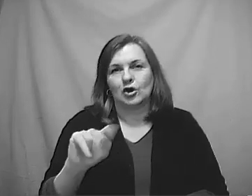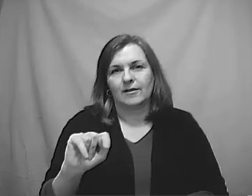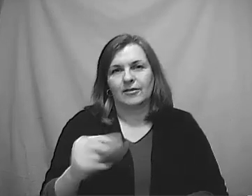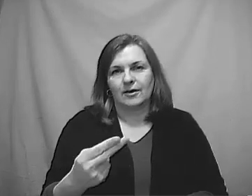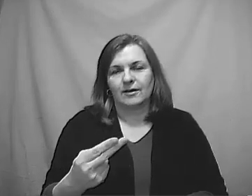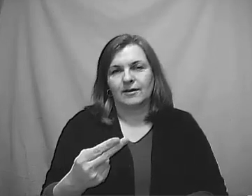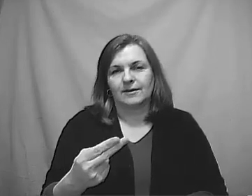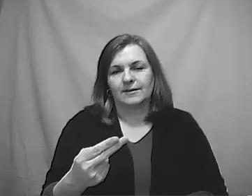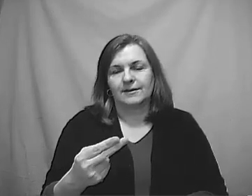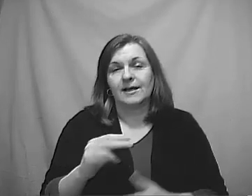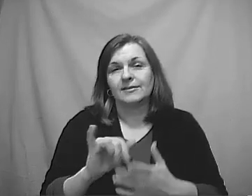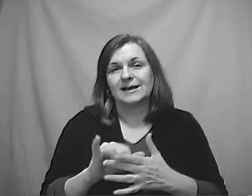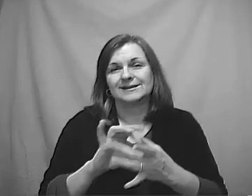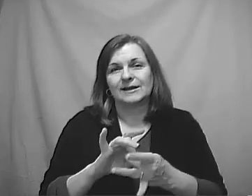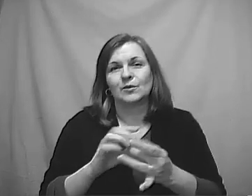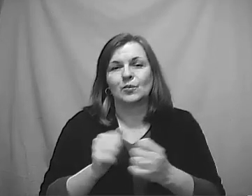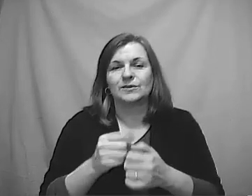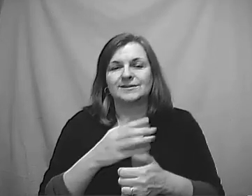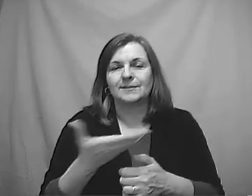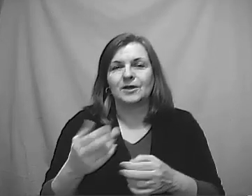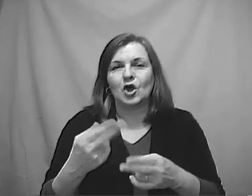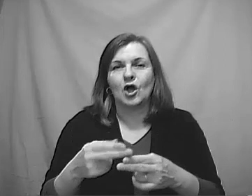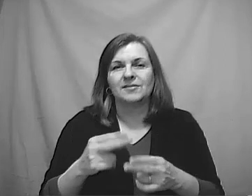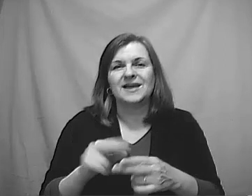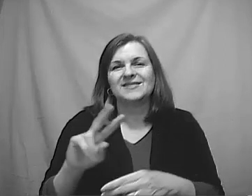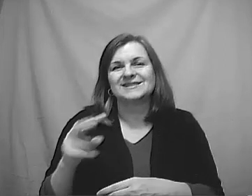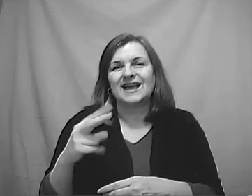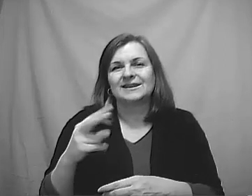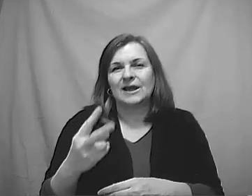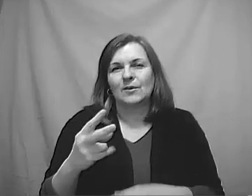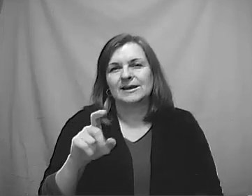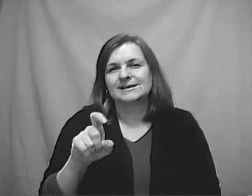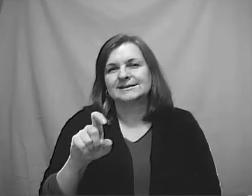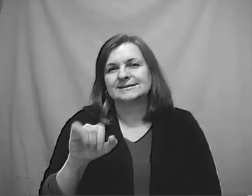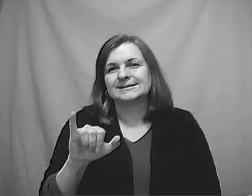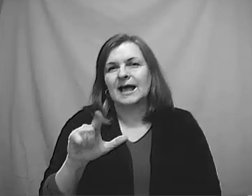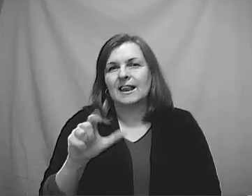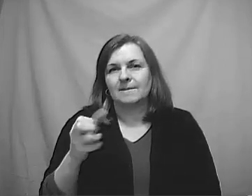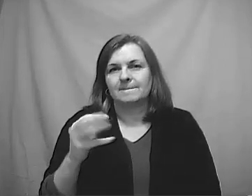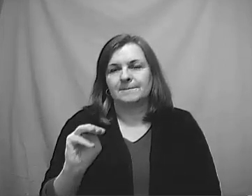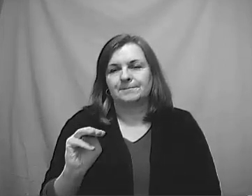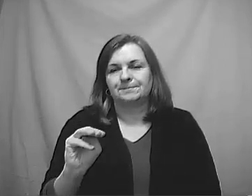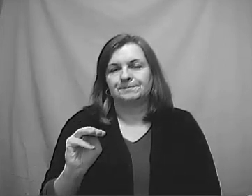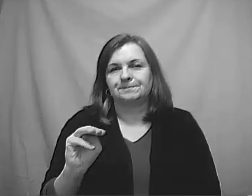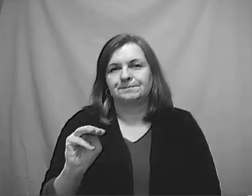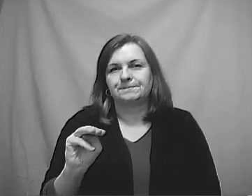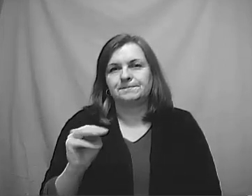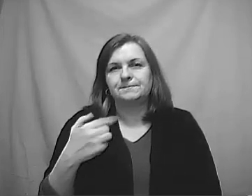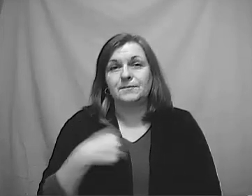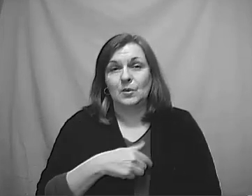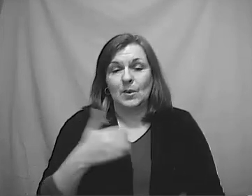associated with it. And this actually has to do with something known as the secondary xylem.